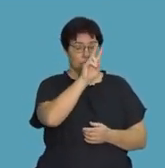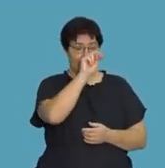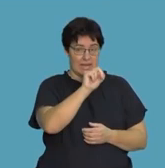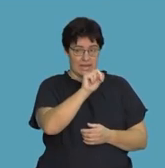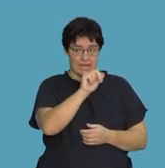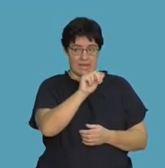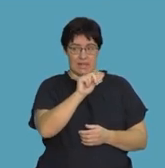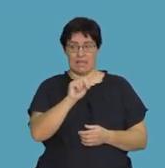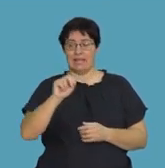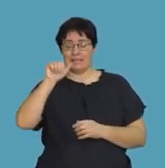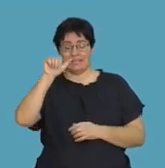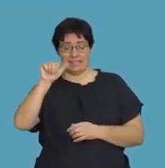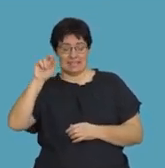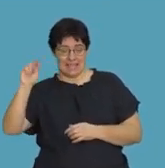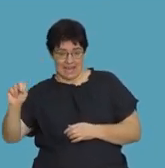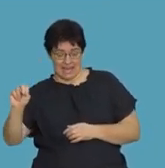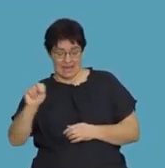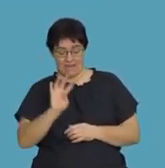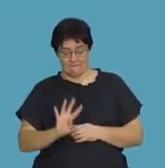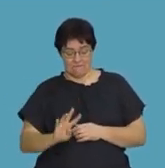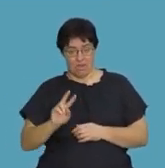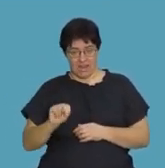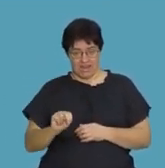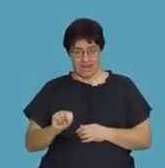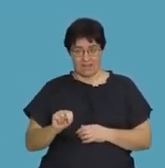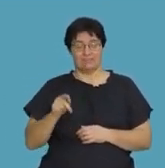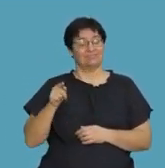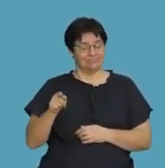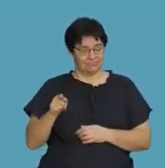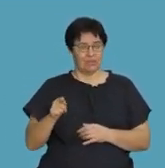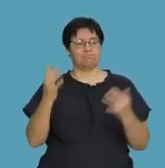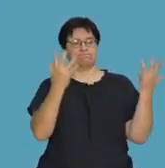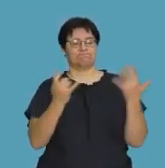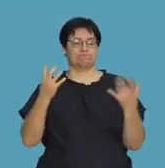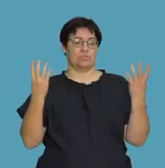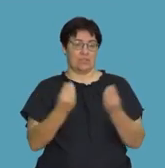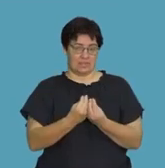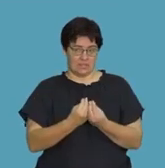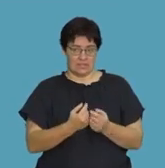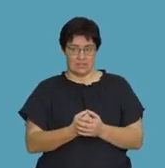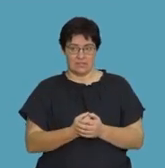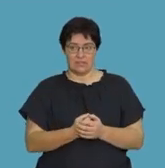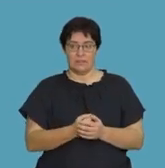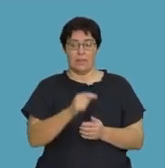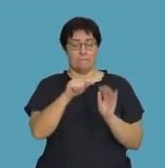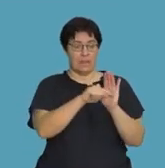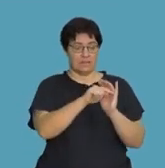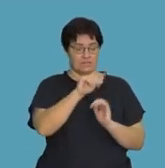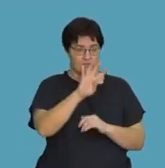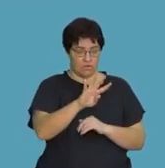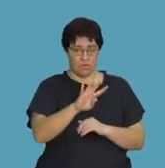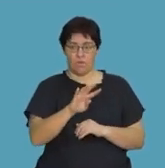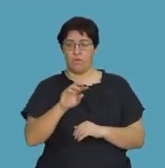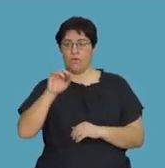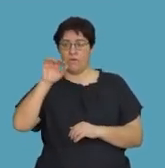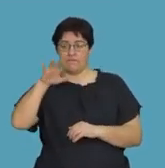the 6n, and the 4n will then be worked out together. The -4, the 15, and